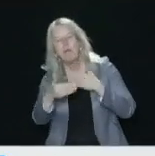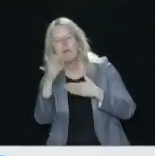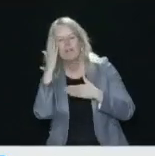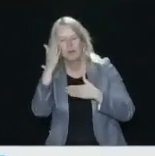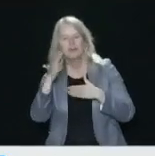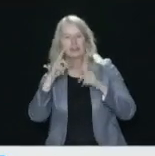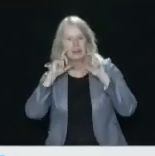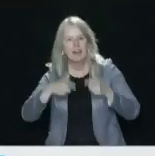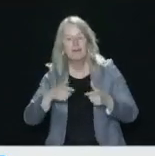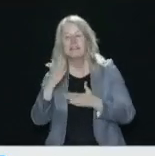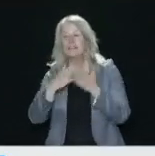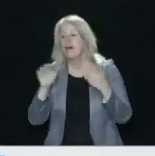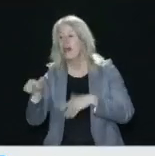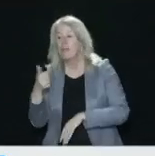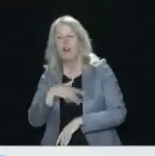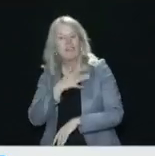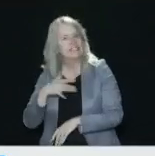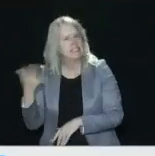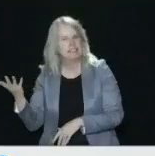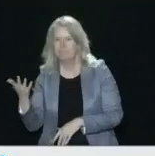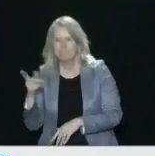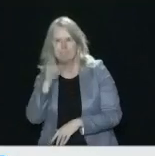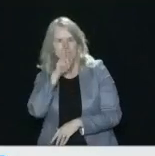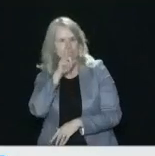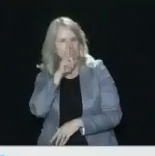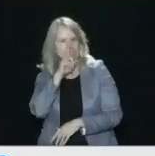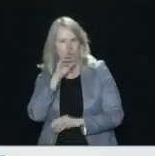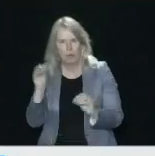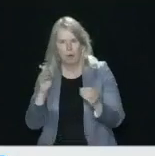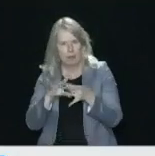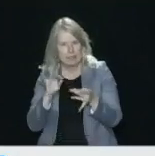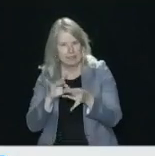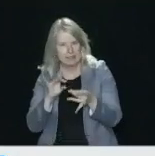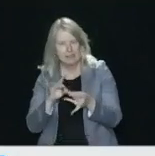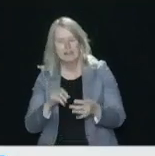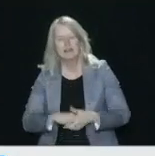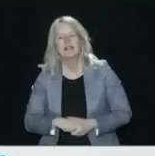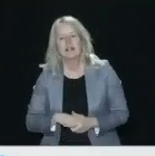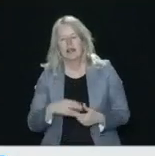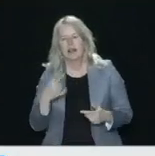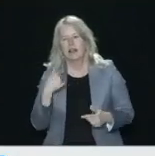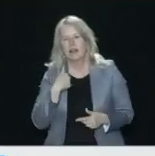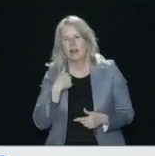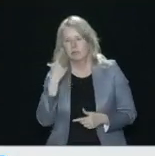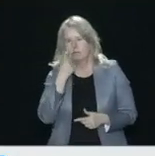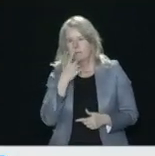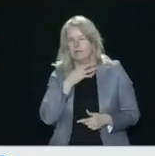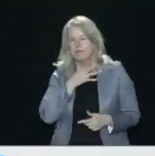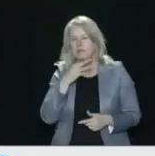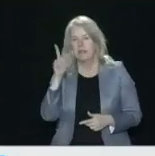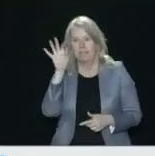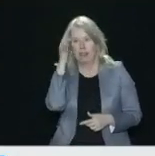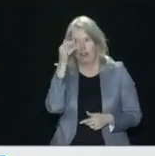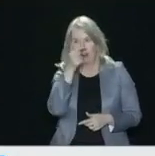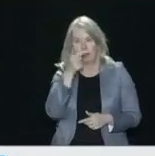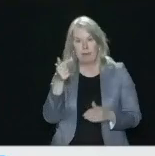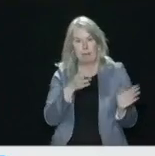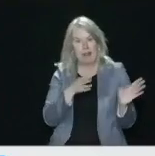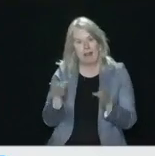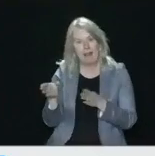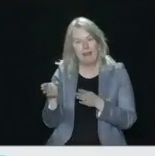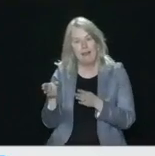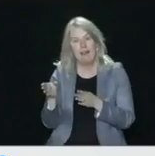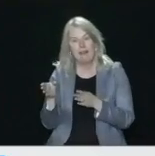really low. And you would then need a third dose to provide some augmentation of the protection